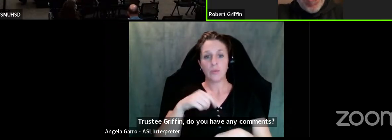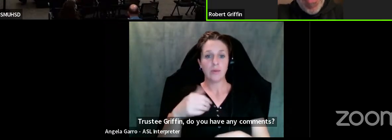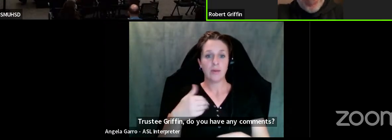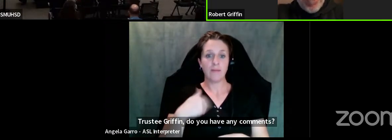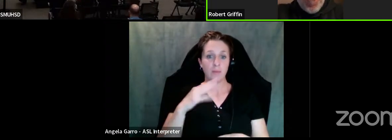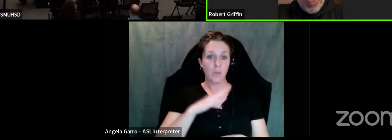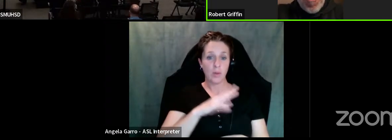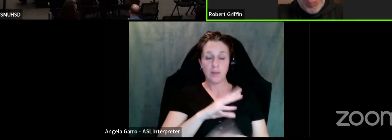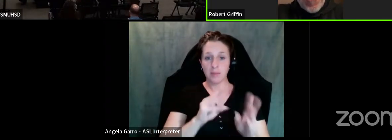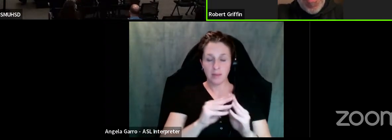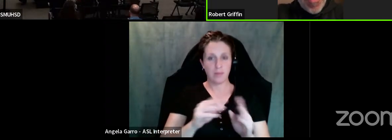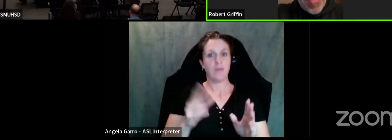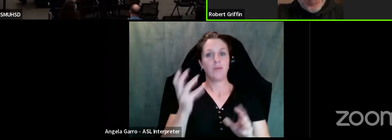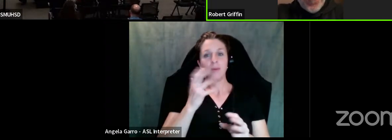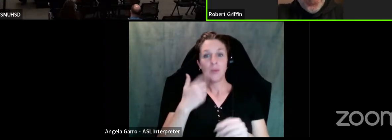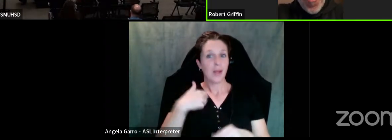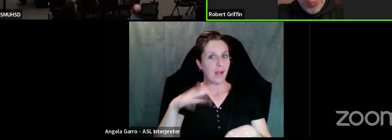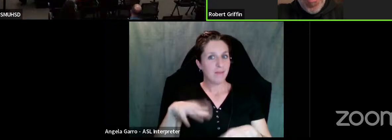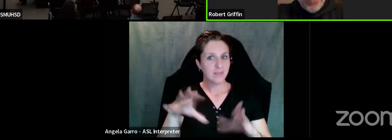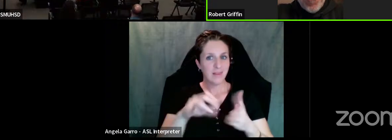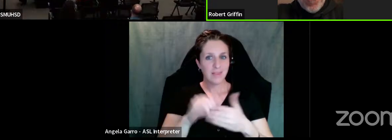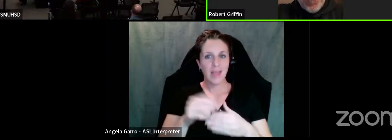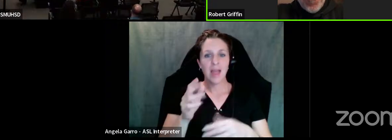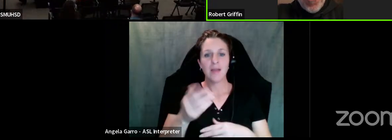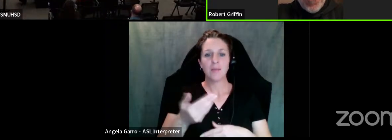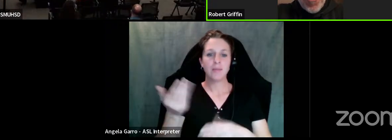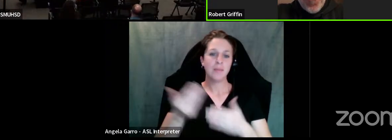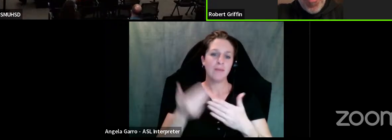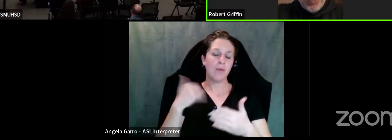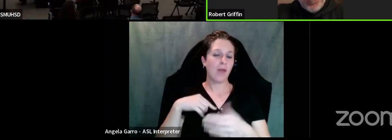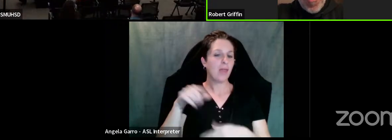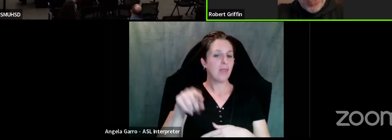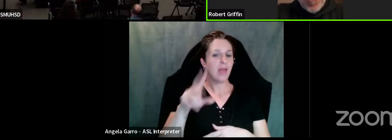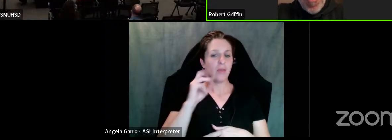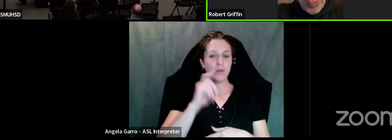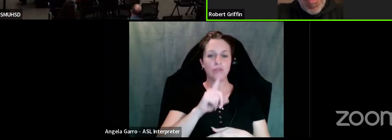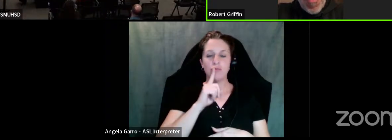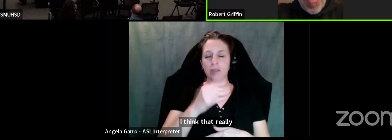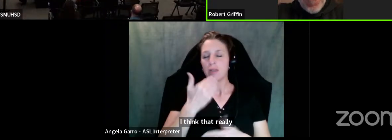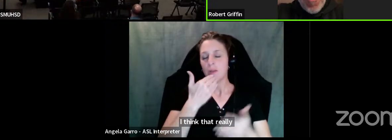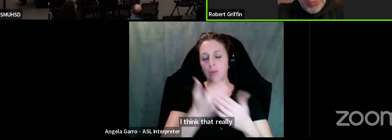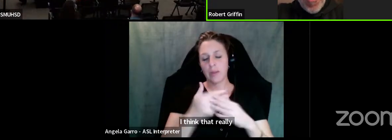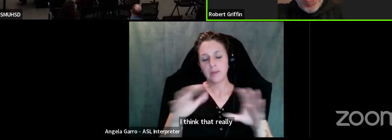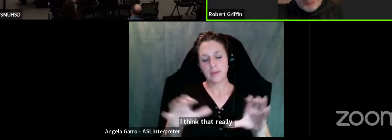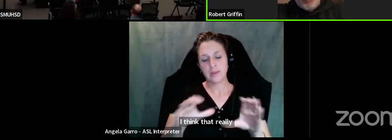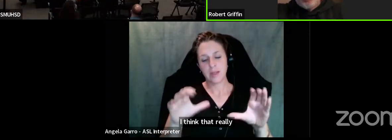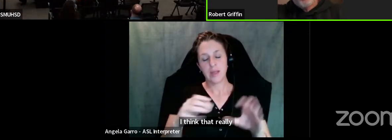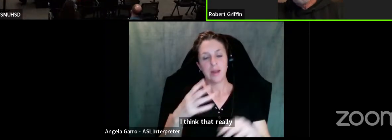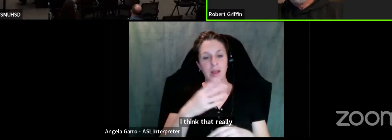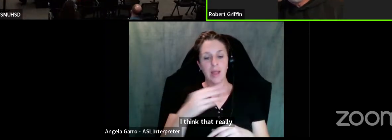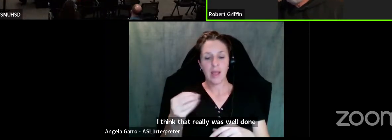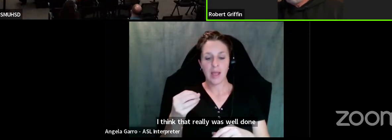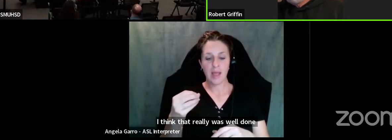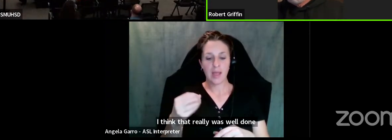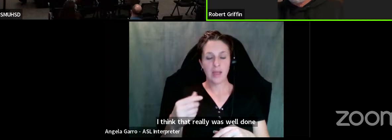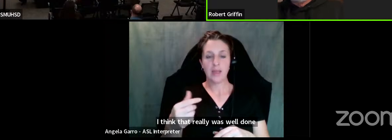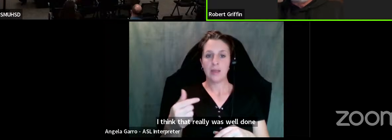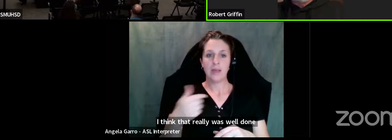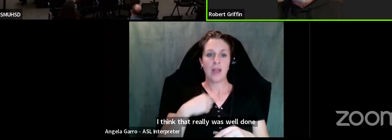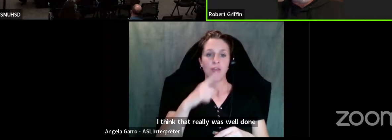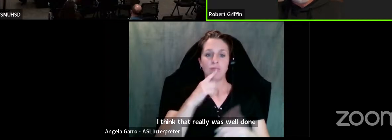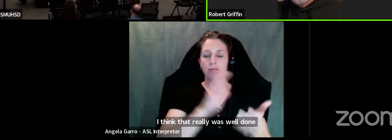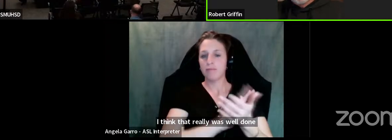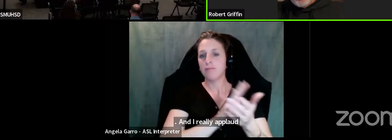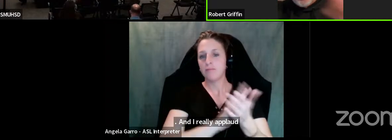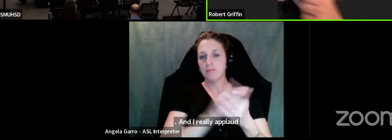we haven't done that before. And I think that really was well done. And I really applaud those students